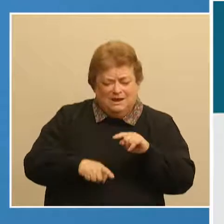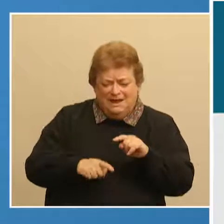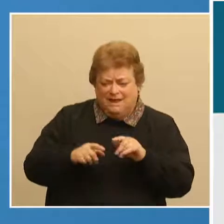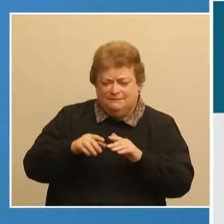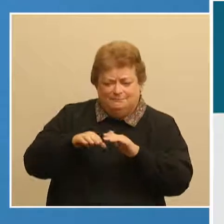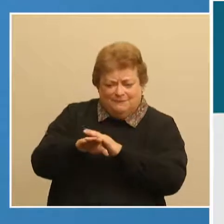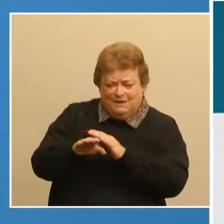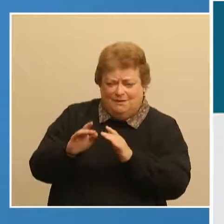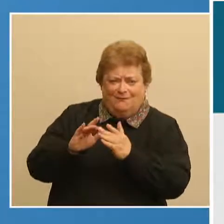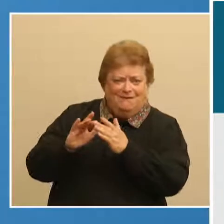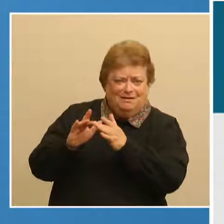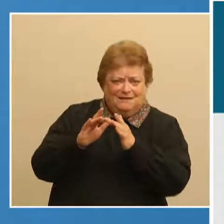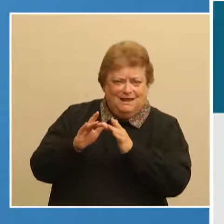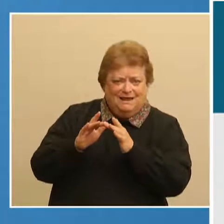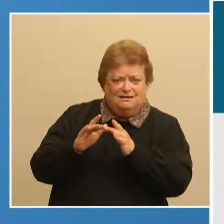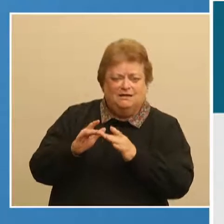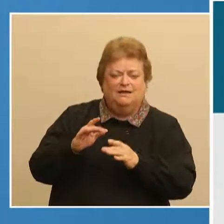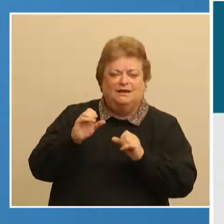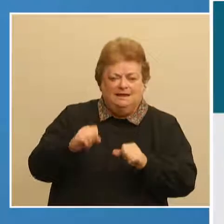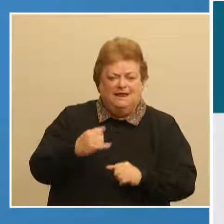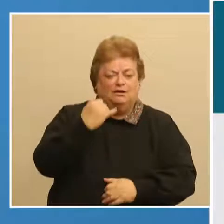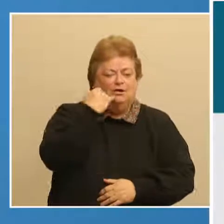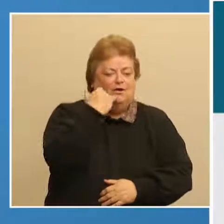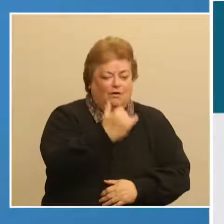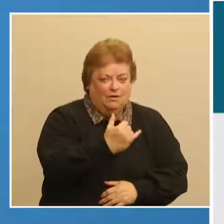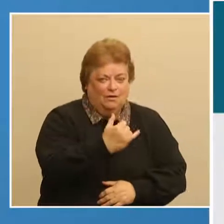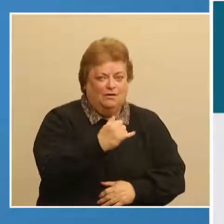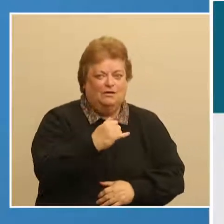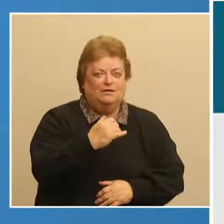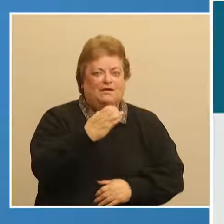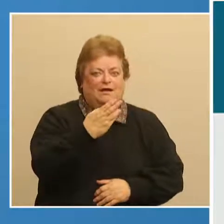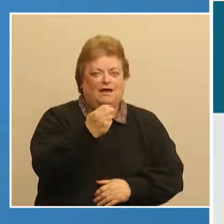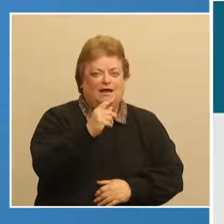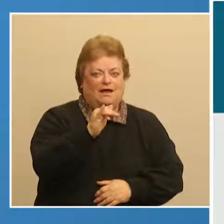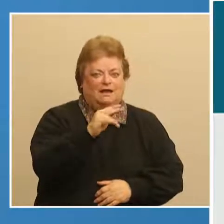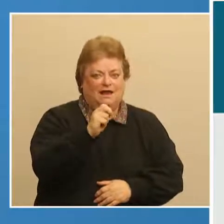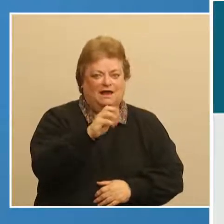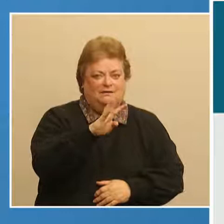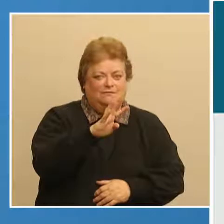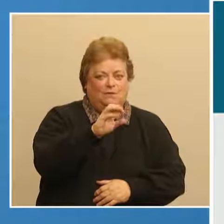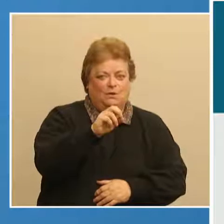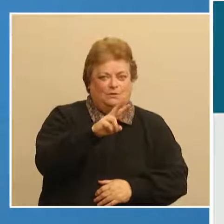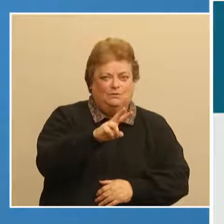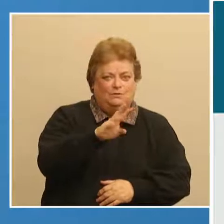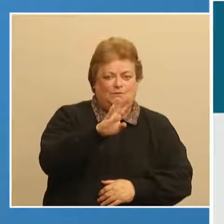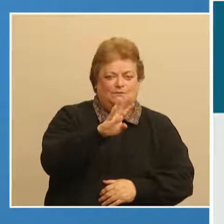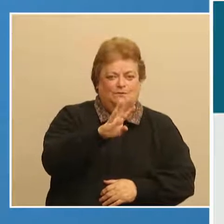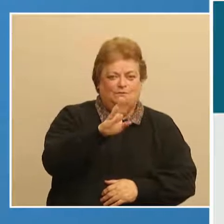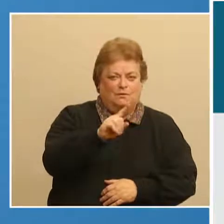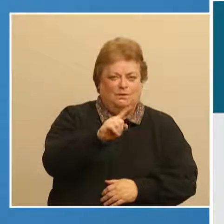need assistance may call our COVID-19 hotline at